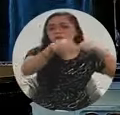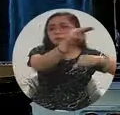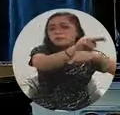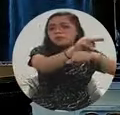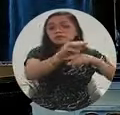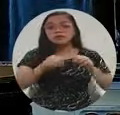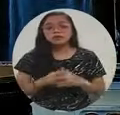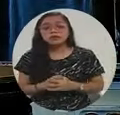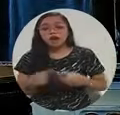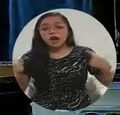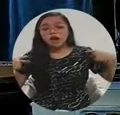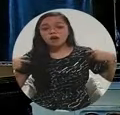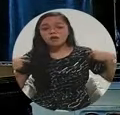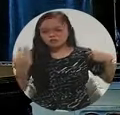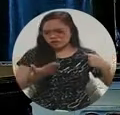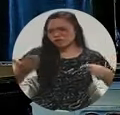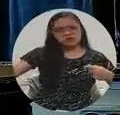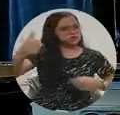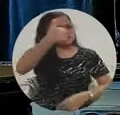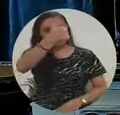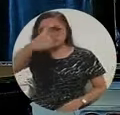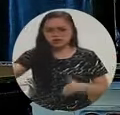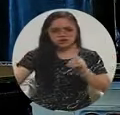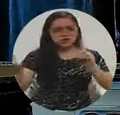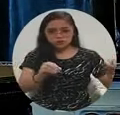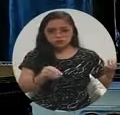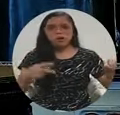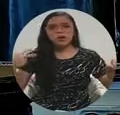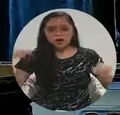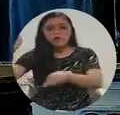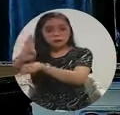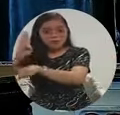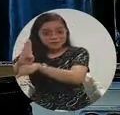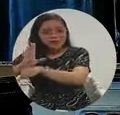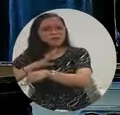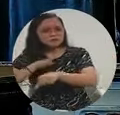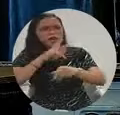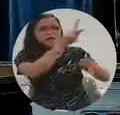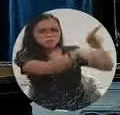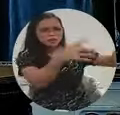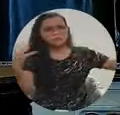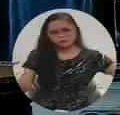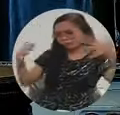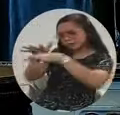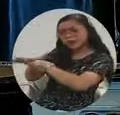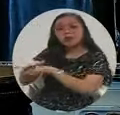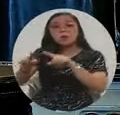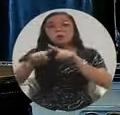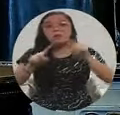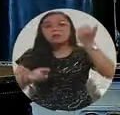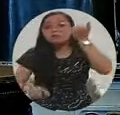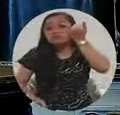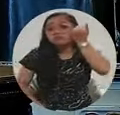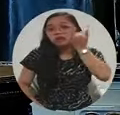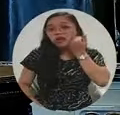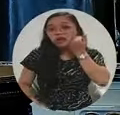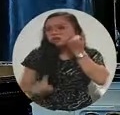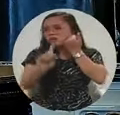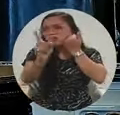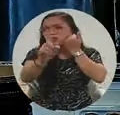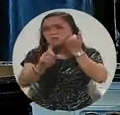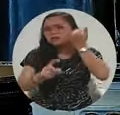ministry, you can have things to do, you can have customers. What is lacking in our